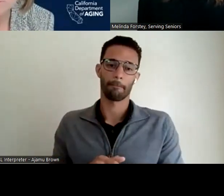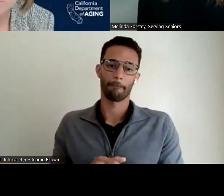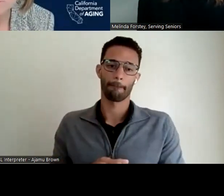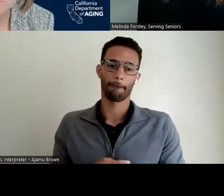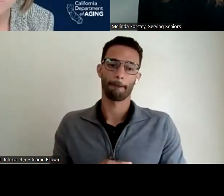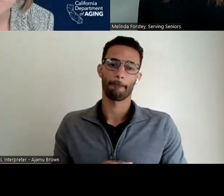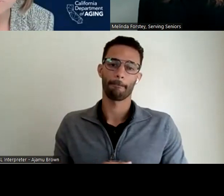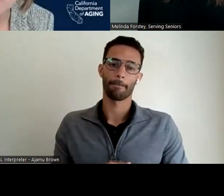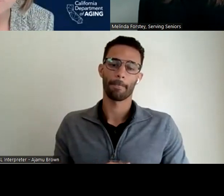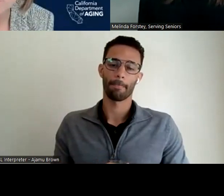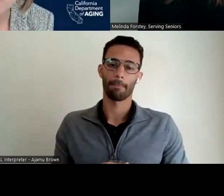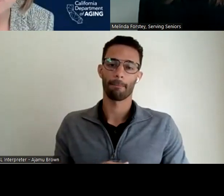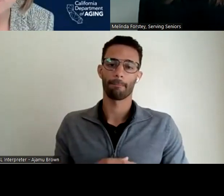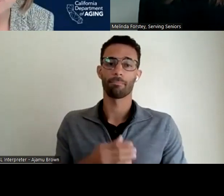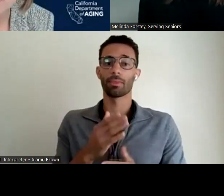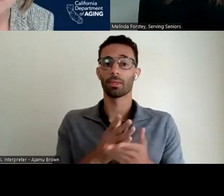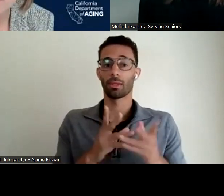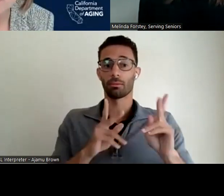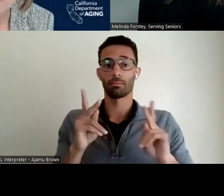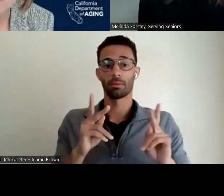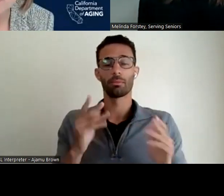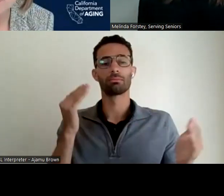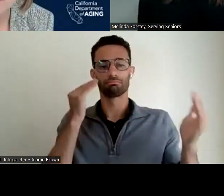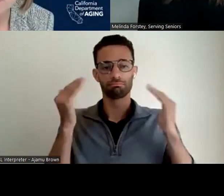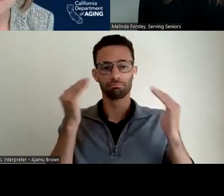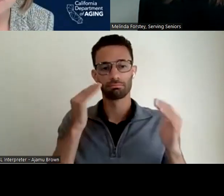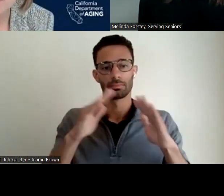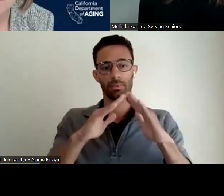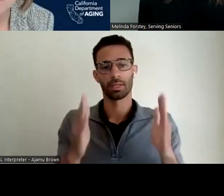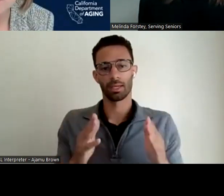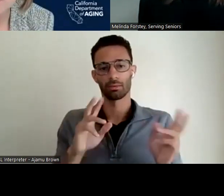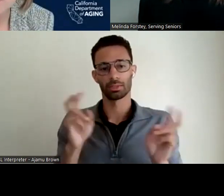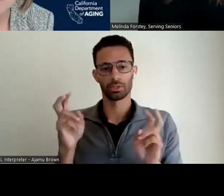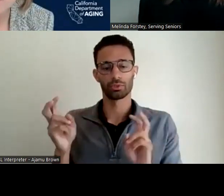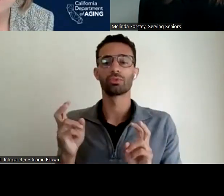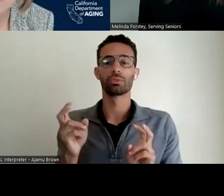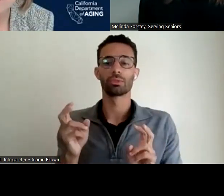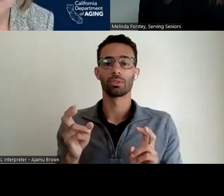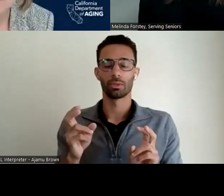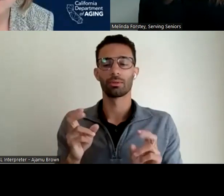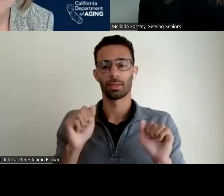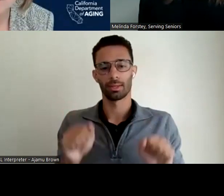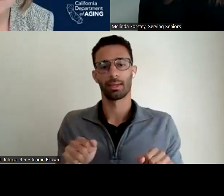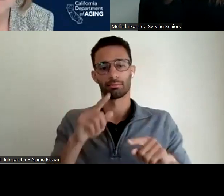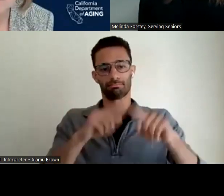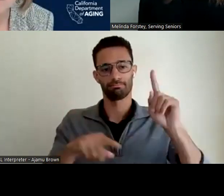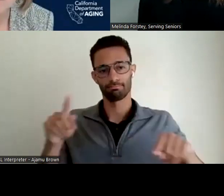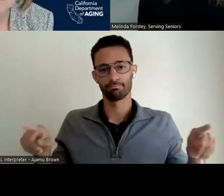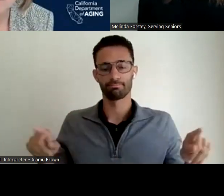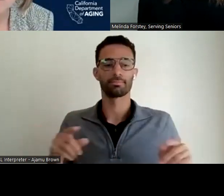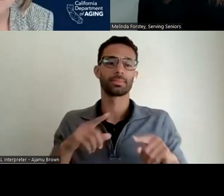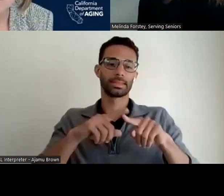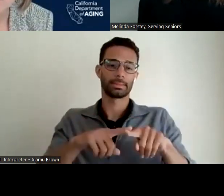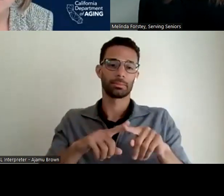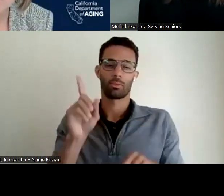are really familiar with some of the housing issues, we know that this can look different in different parts of the state,